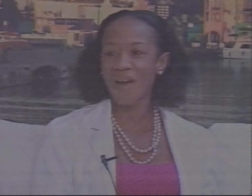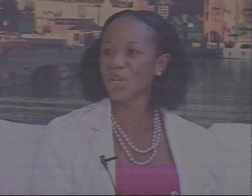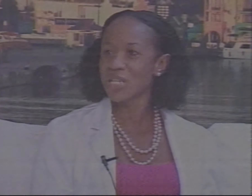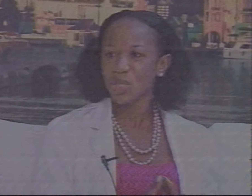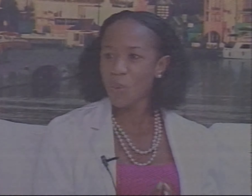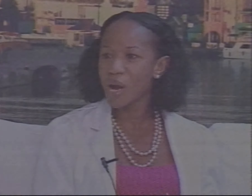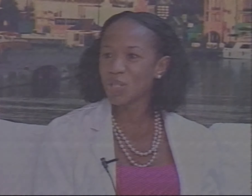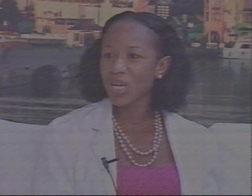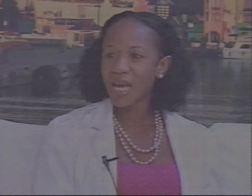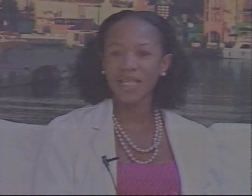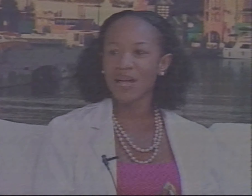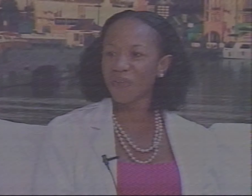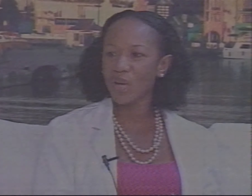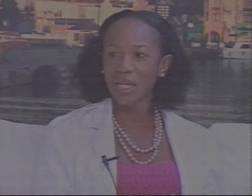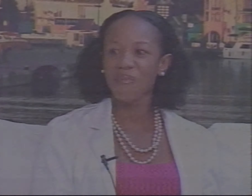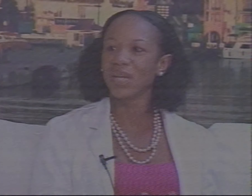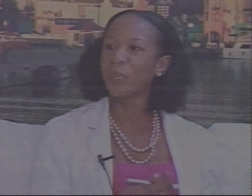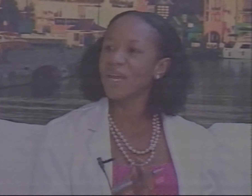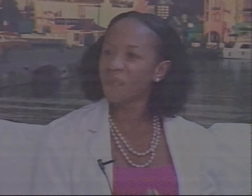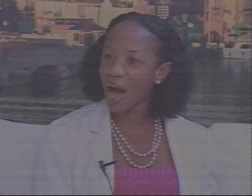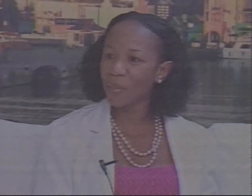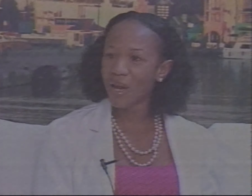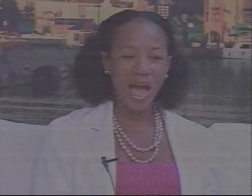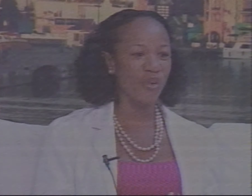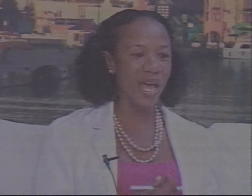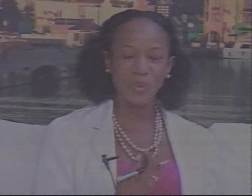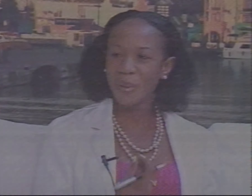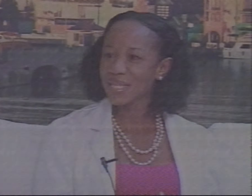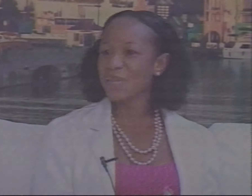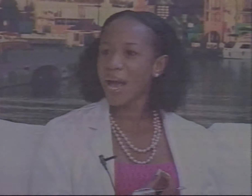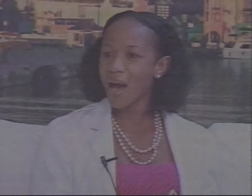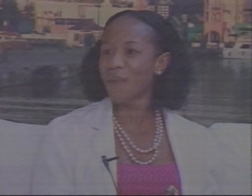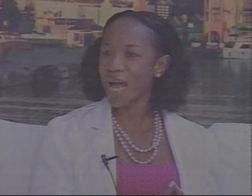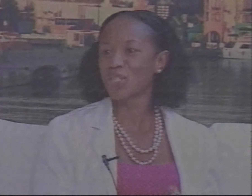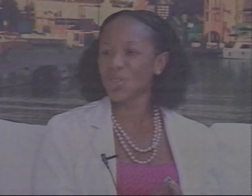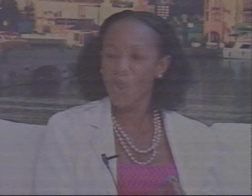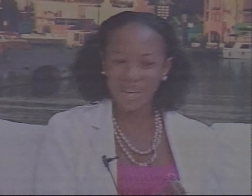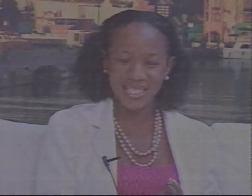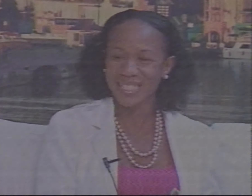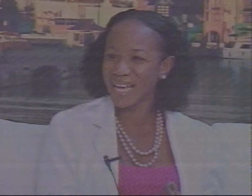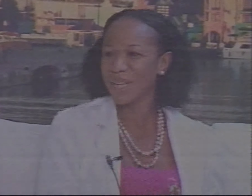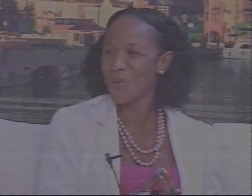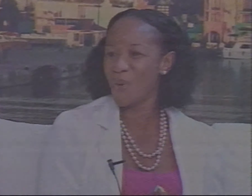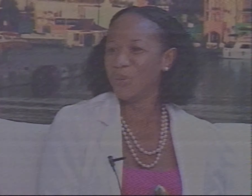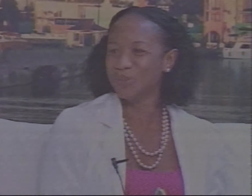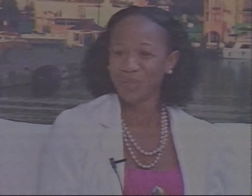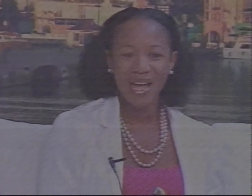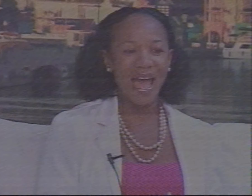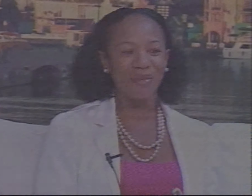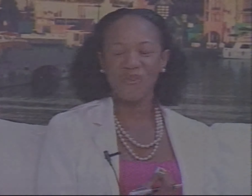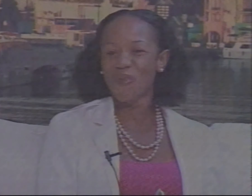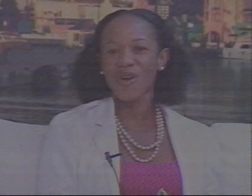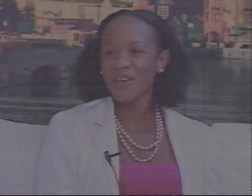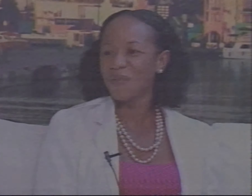Dave, I've learned so much. Mm-hmm. It's not funny. I've been on a pig farm. Mm-hmm. I've held pigs in my arms, actually wanting to take them home.